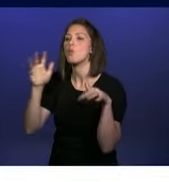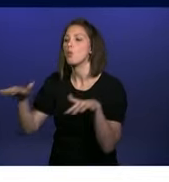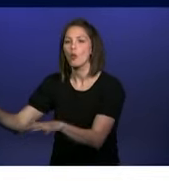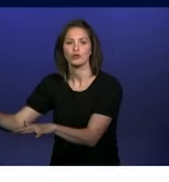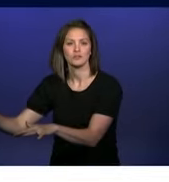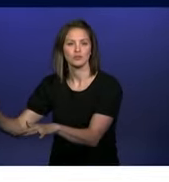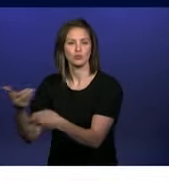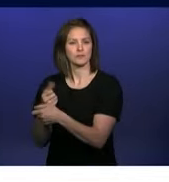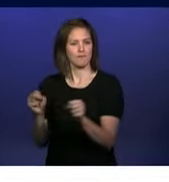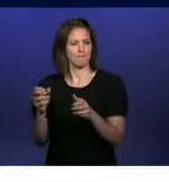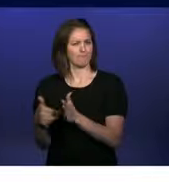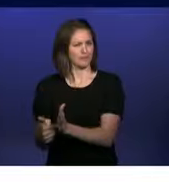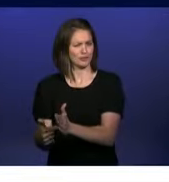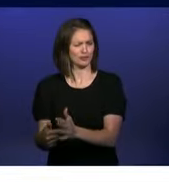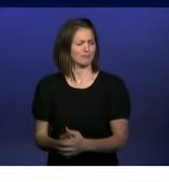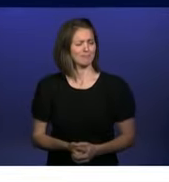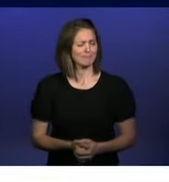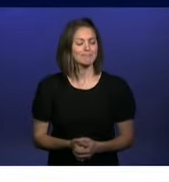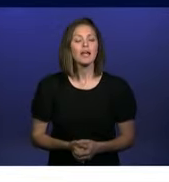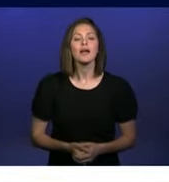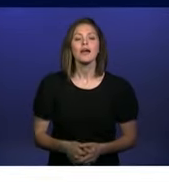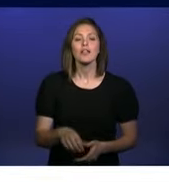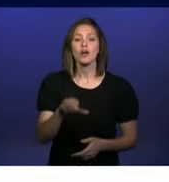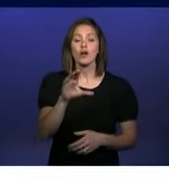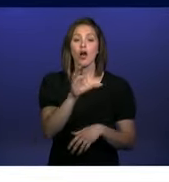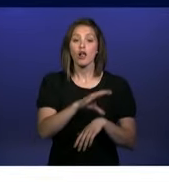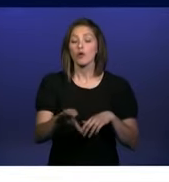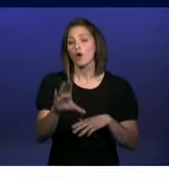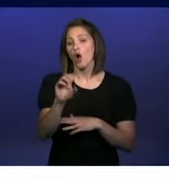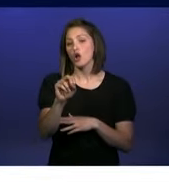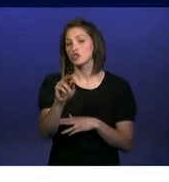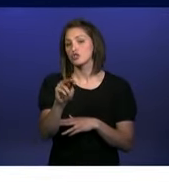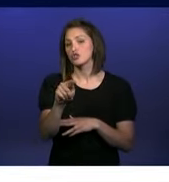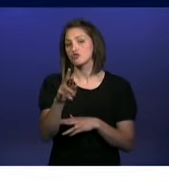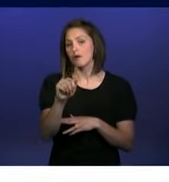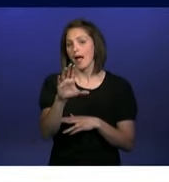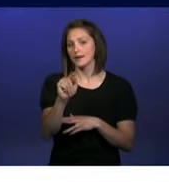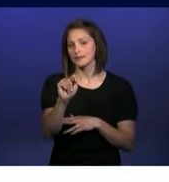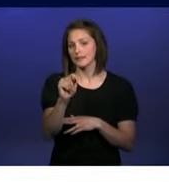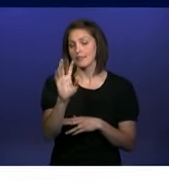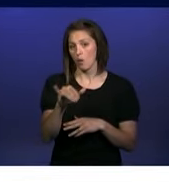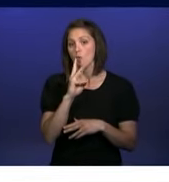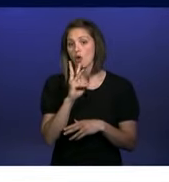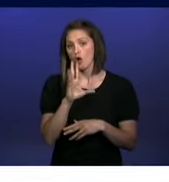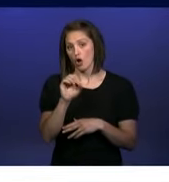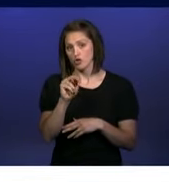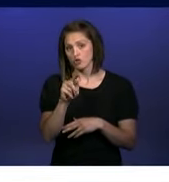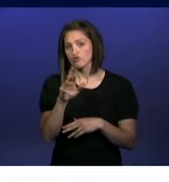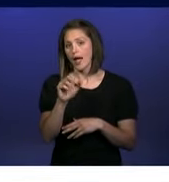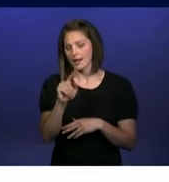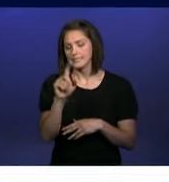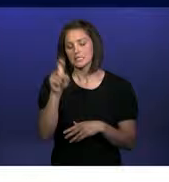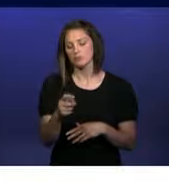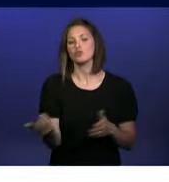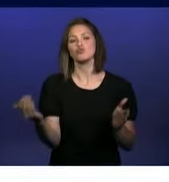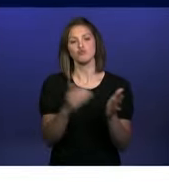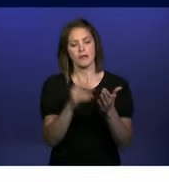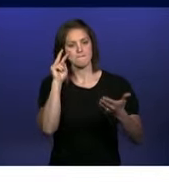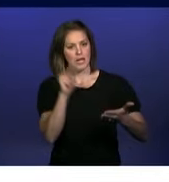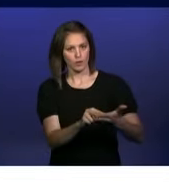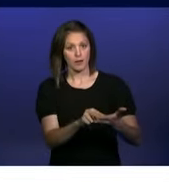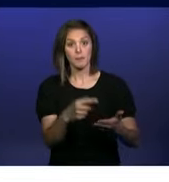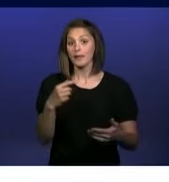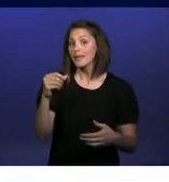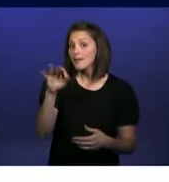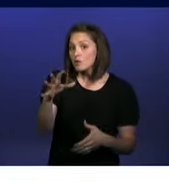River Compact, it expires in 2026. It's going to be reevaluated. With me in D.C., I'm going to be all over